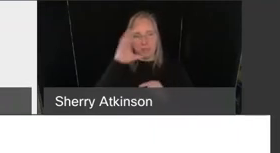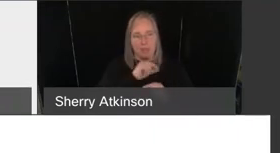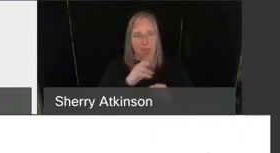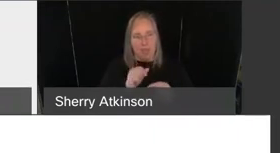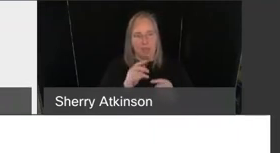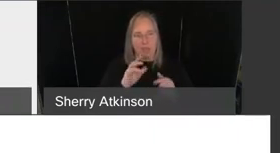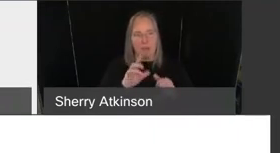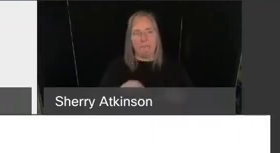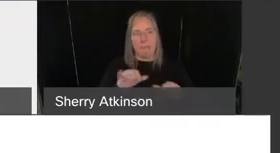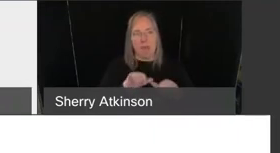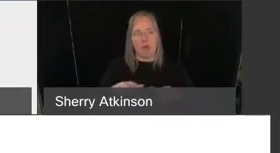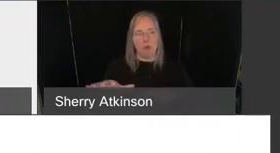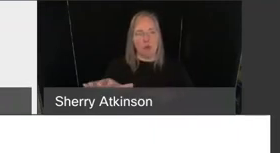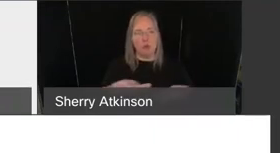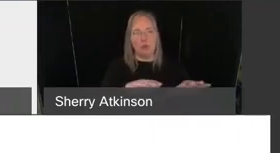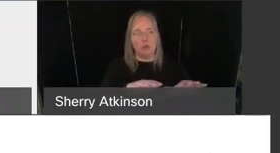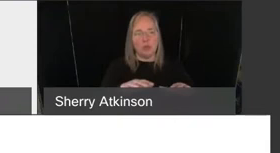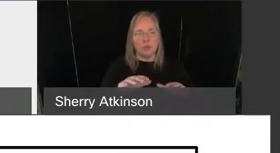downtown Columbia.